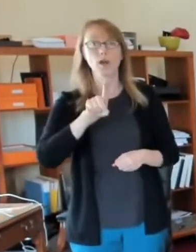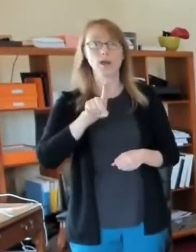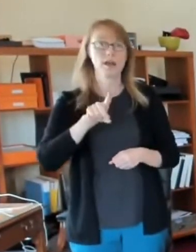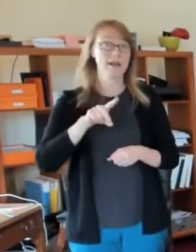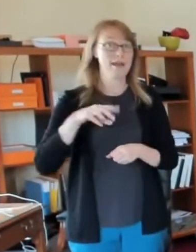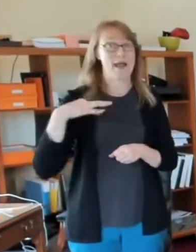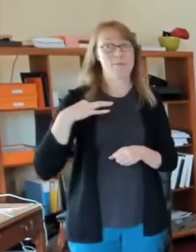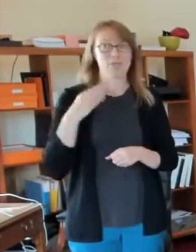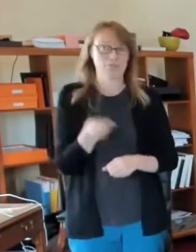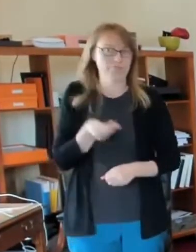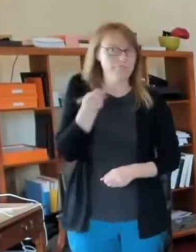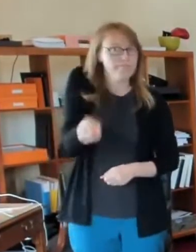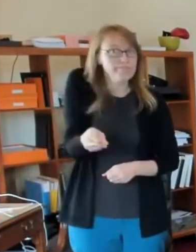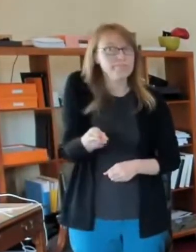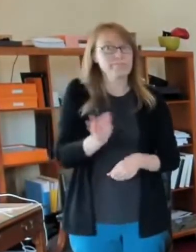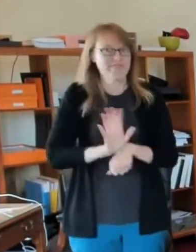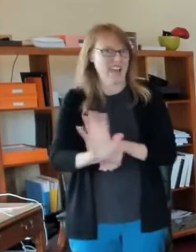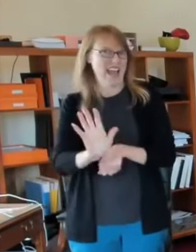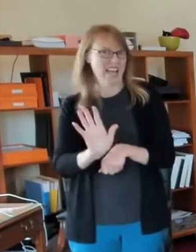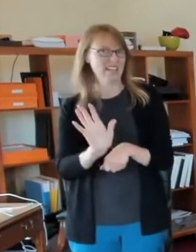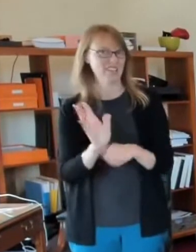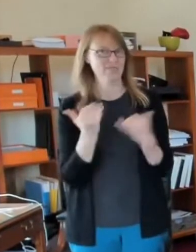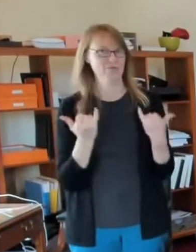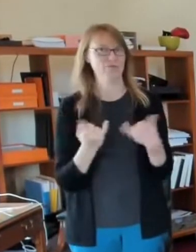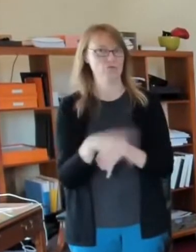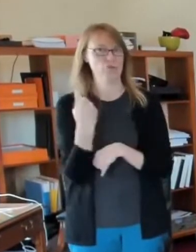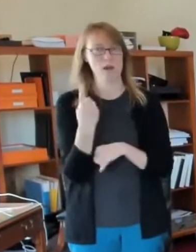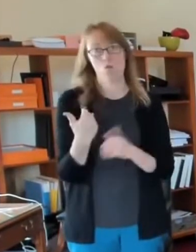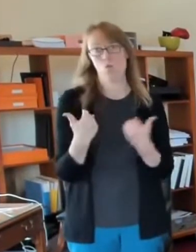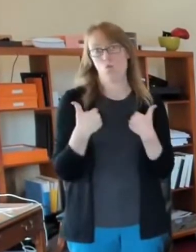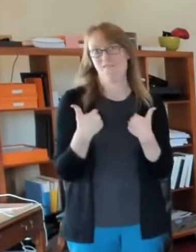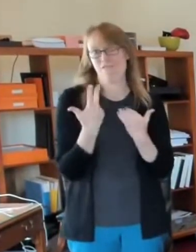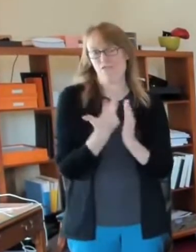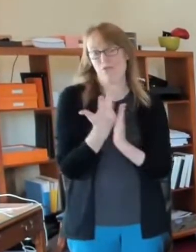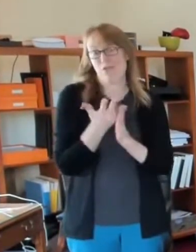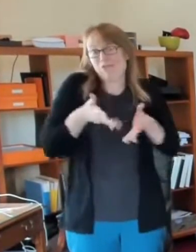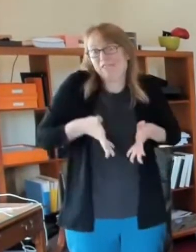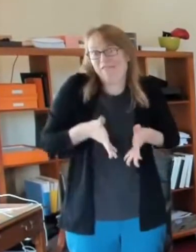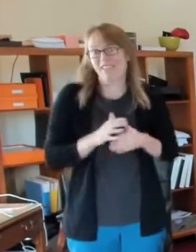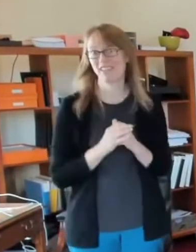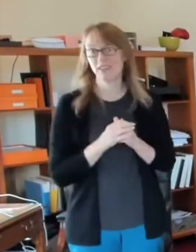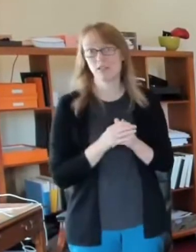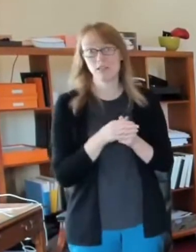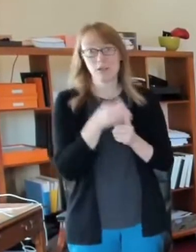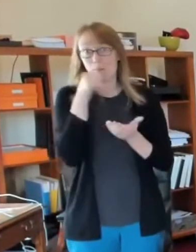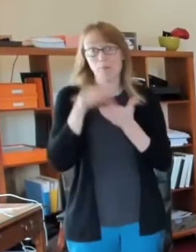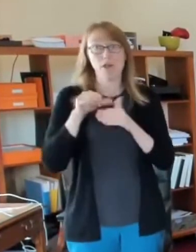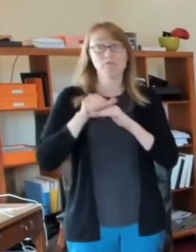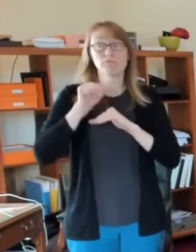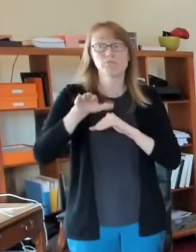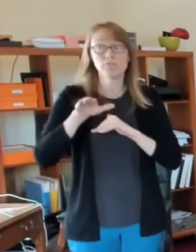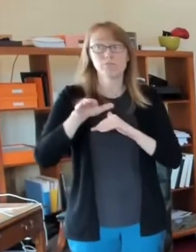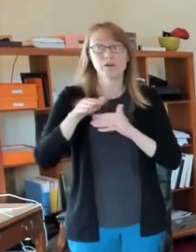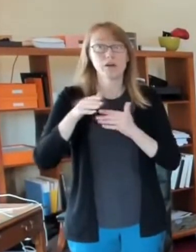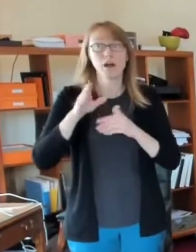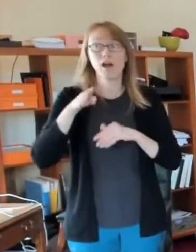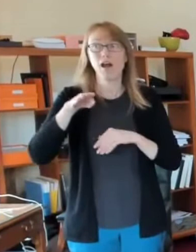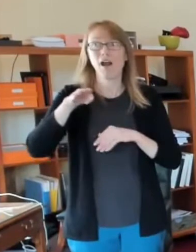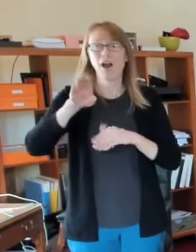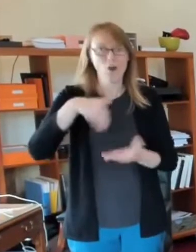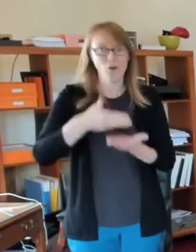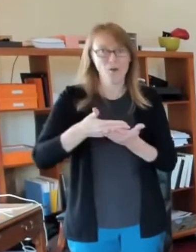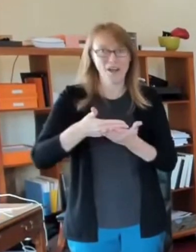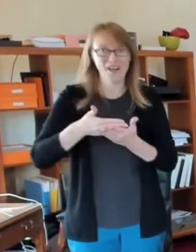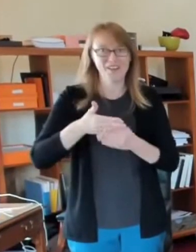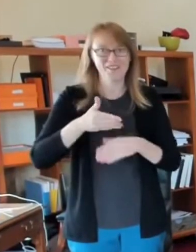by 5 o'clock today. So you got about 3 hours, not quite 3 hours left. You can't mail it at this point because obviously it won't get there. But